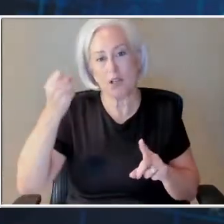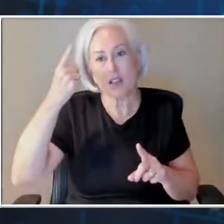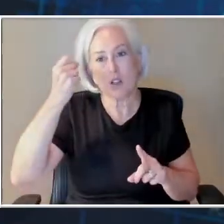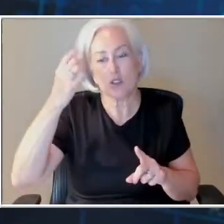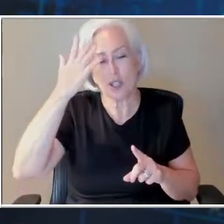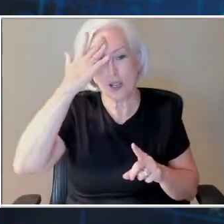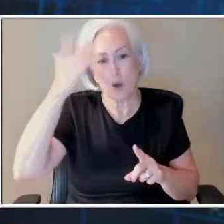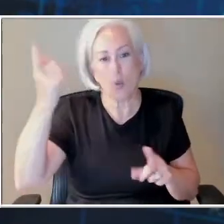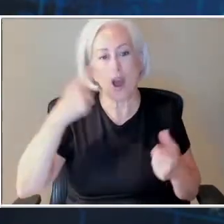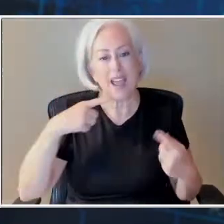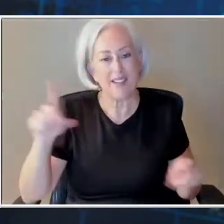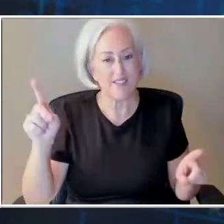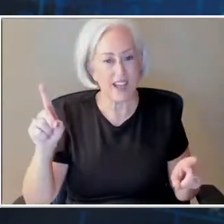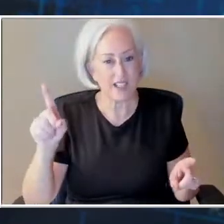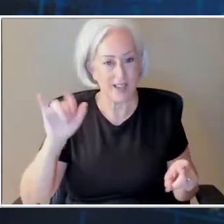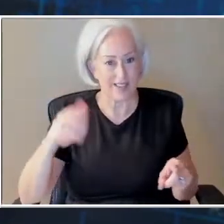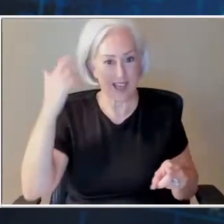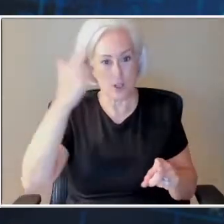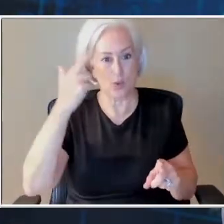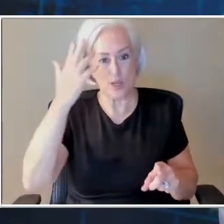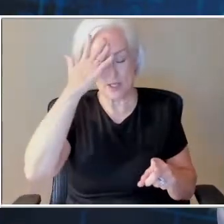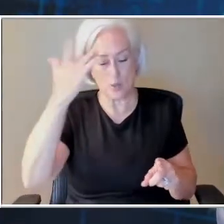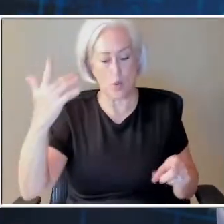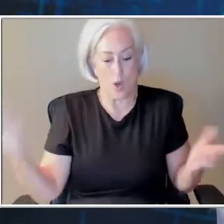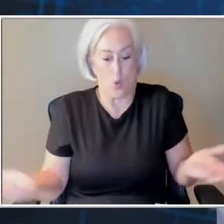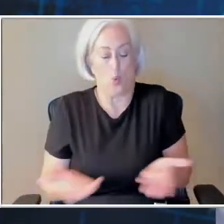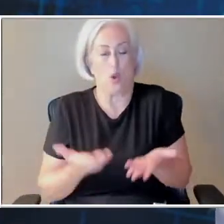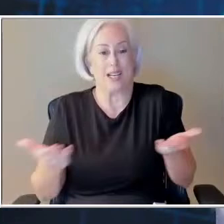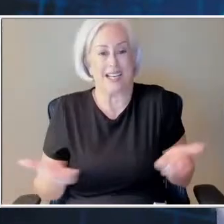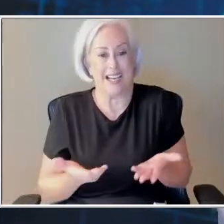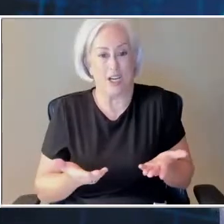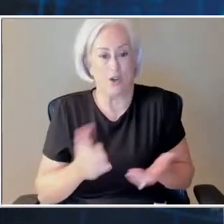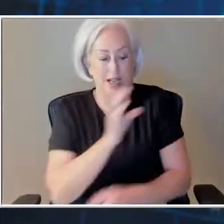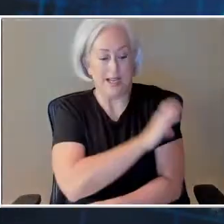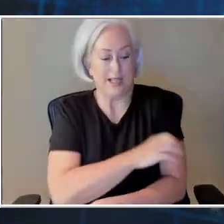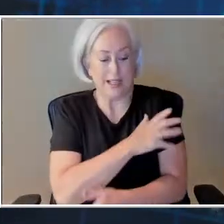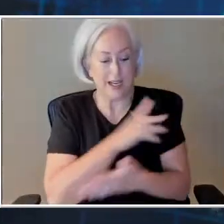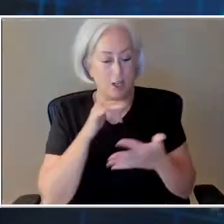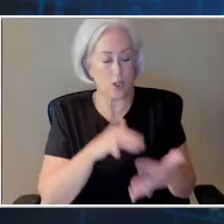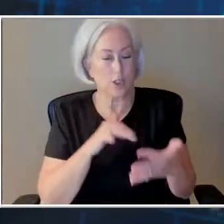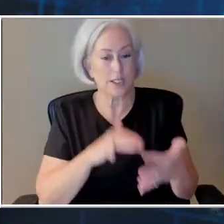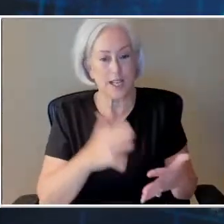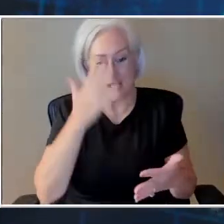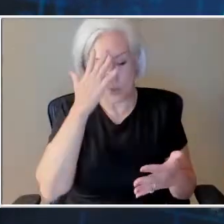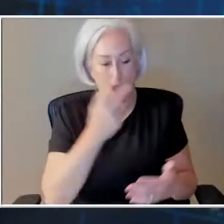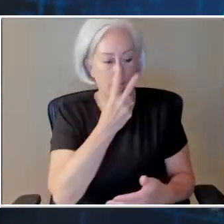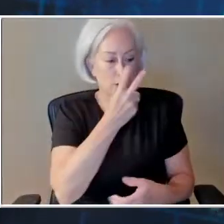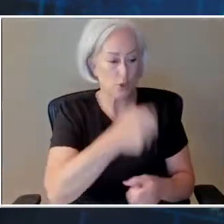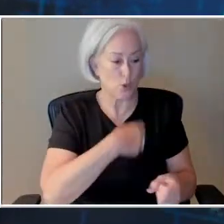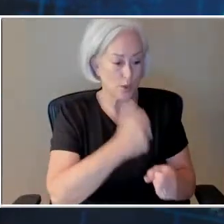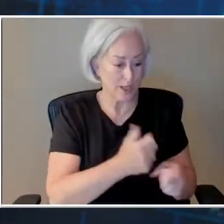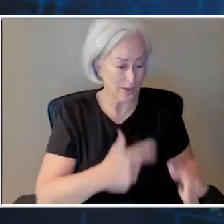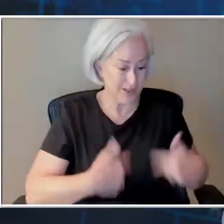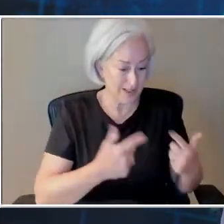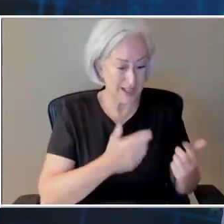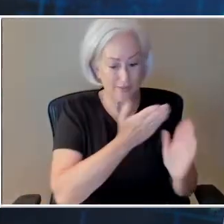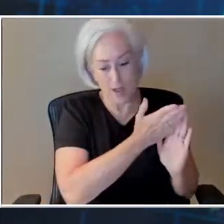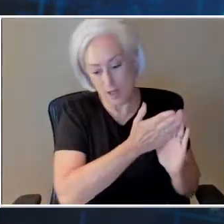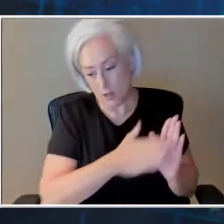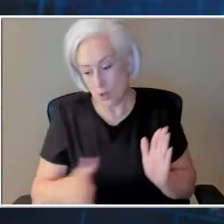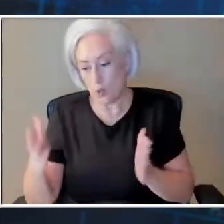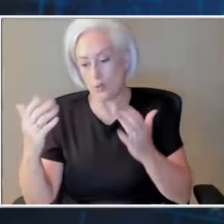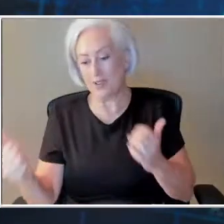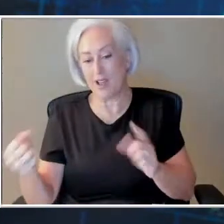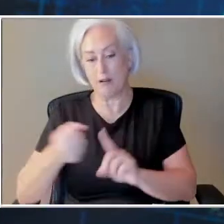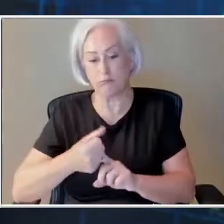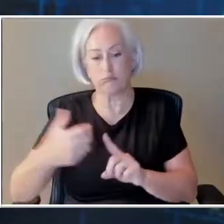clinical trials are the reason why we're now here. The clinical trials are the reason why we moved from 2-year survival to 15-year survival. That was the clinical trials that got us